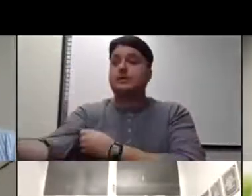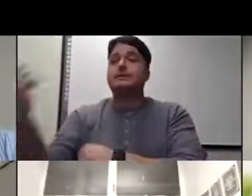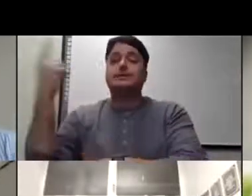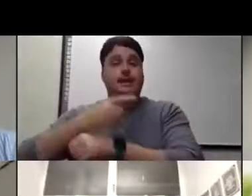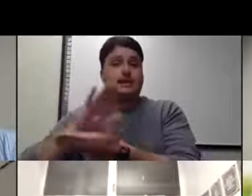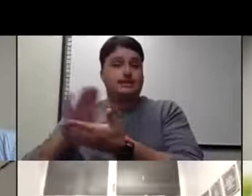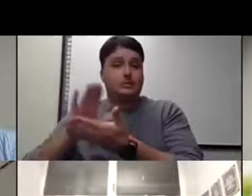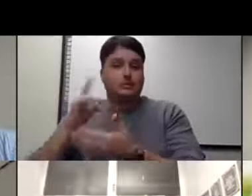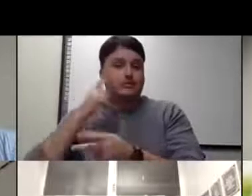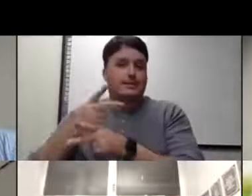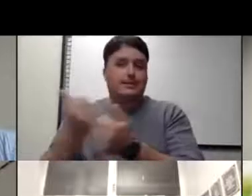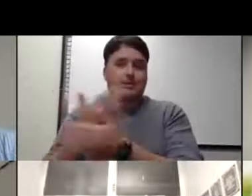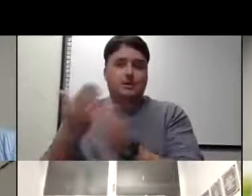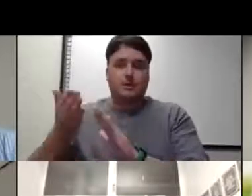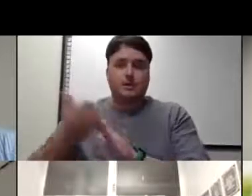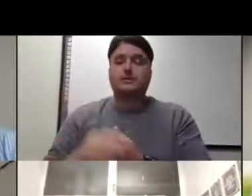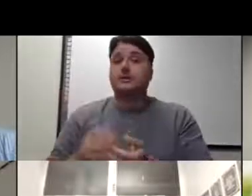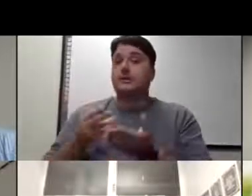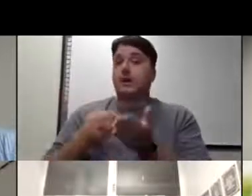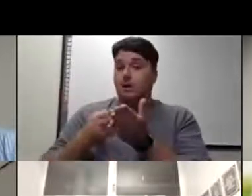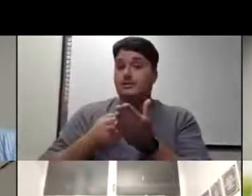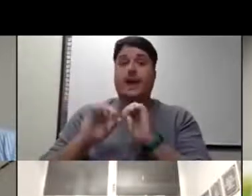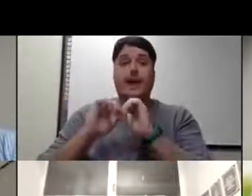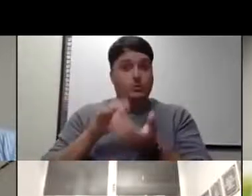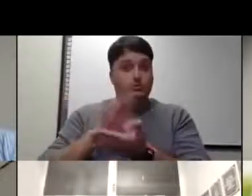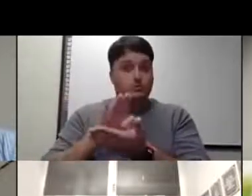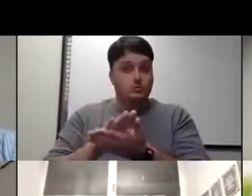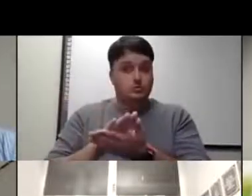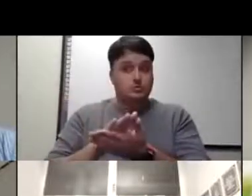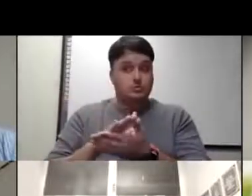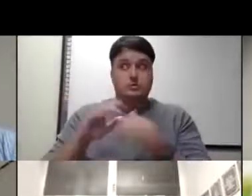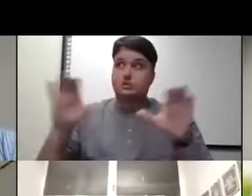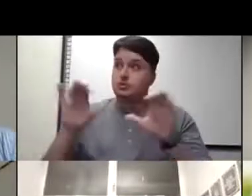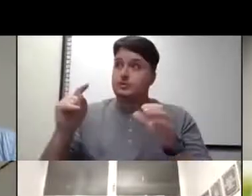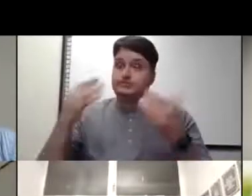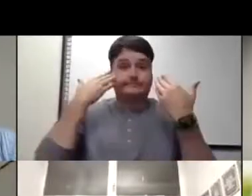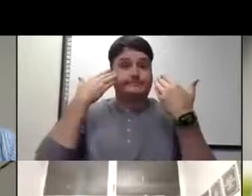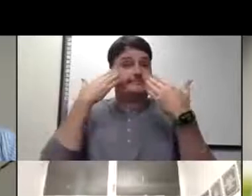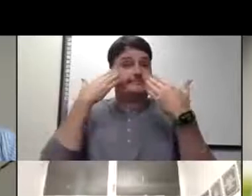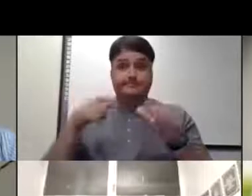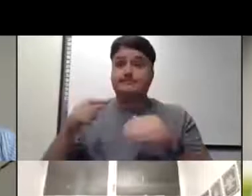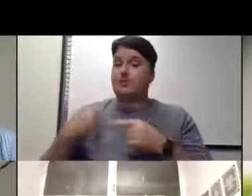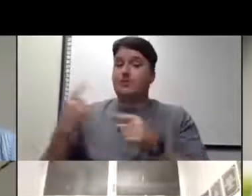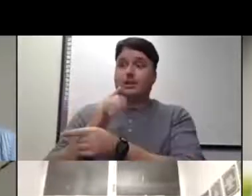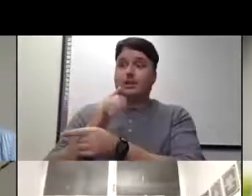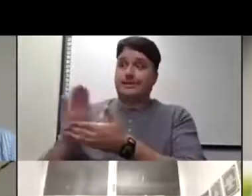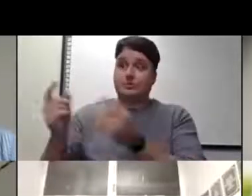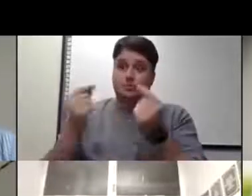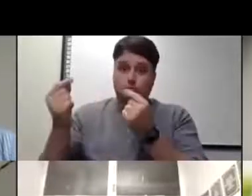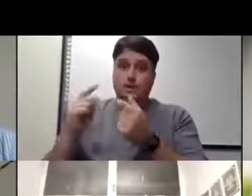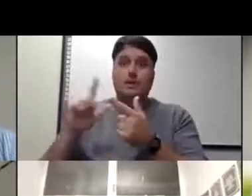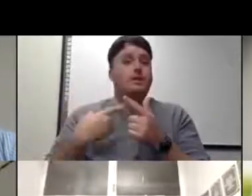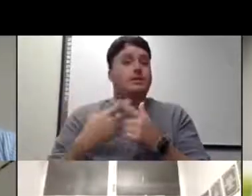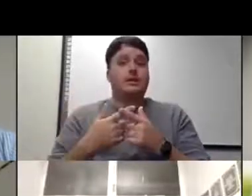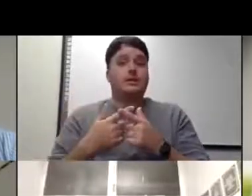everything running. Honestly, I don't know how our school ops team leads do it. They have their regular cleaning duties, and then they randomly